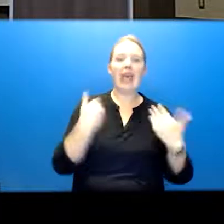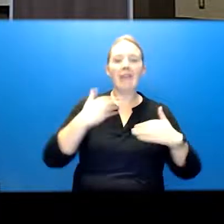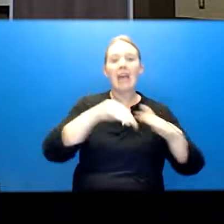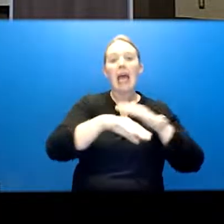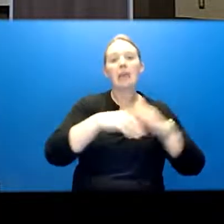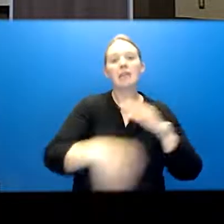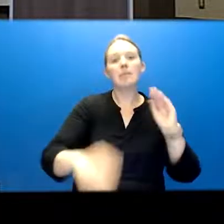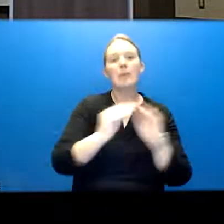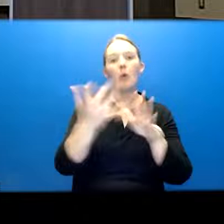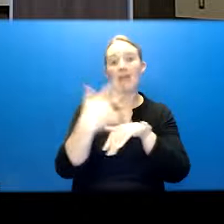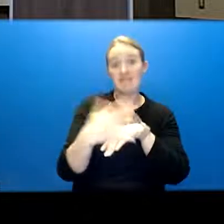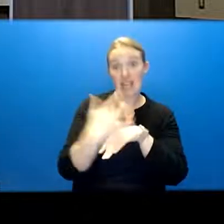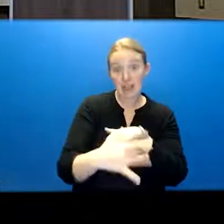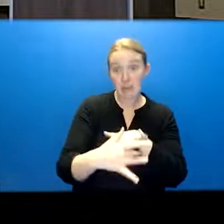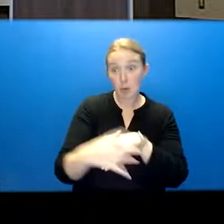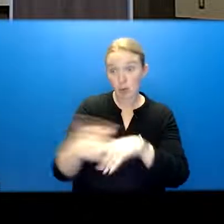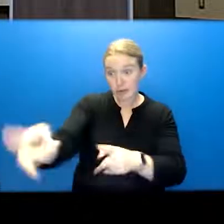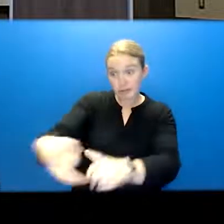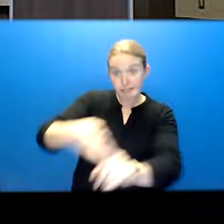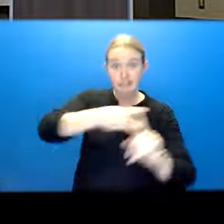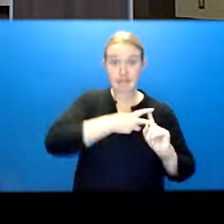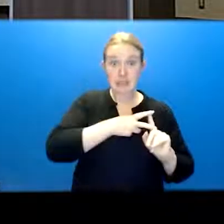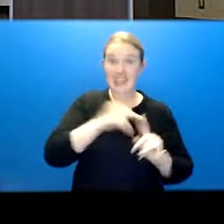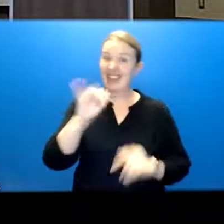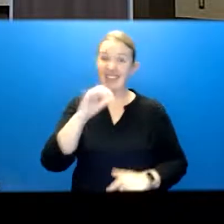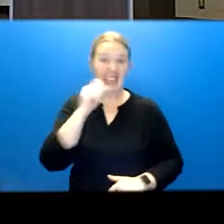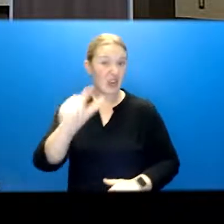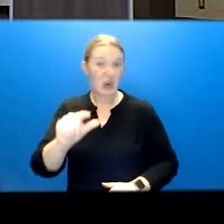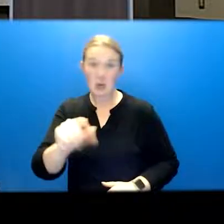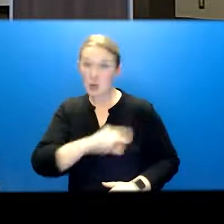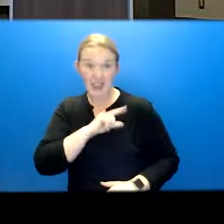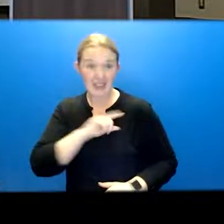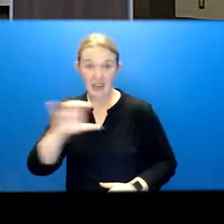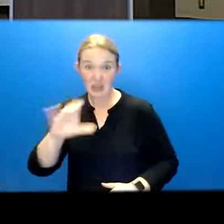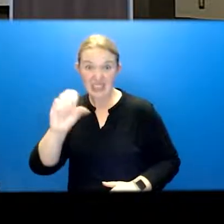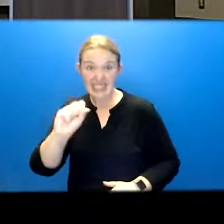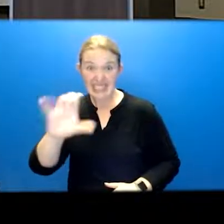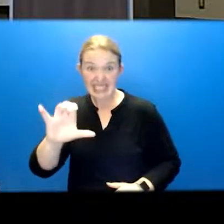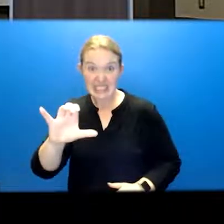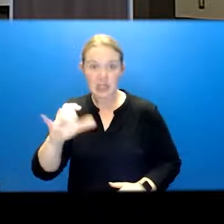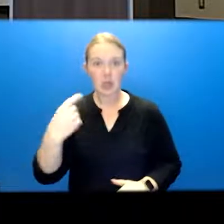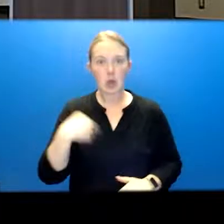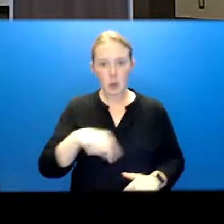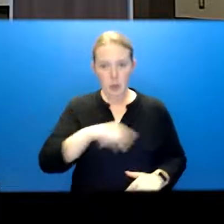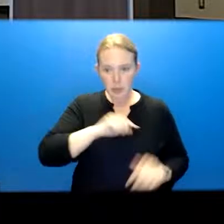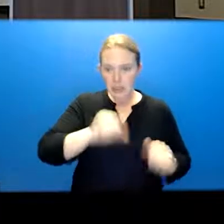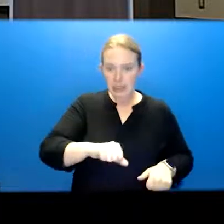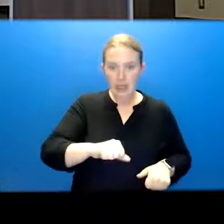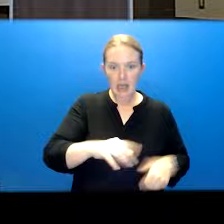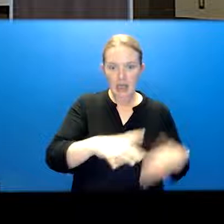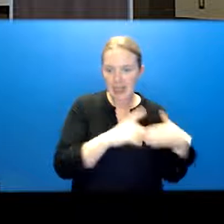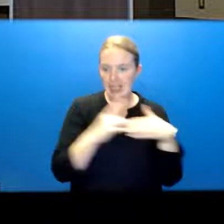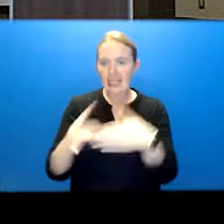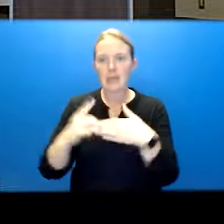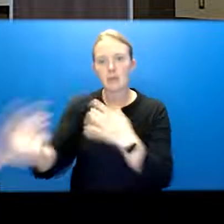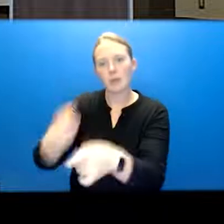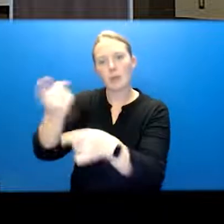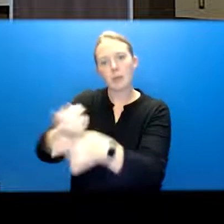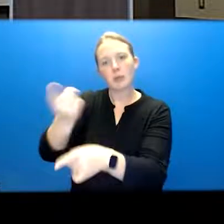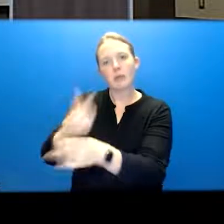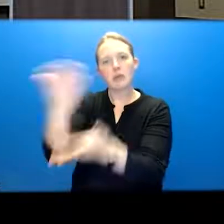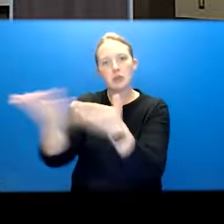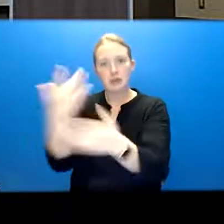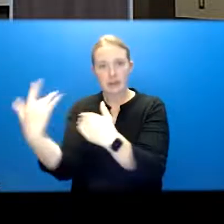an individual is not eligible for CSC programs, connecting them to the most appropriate services. This one is one that